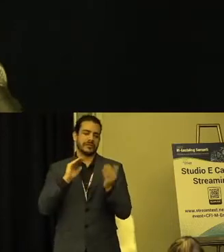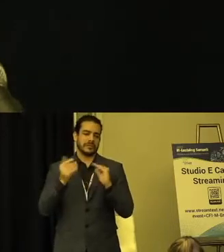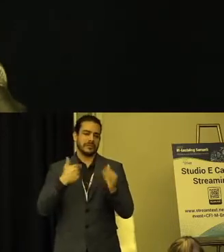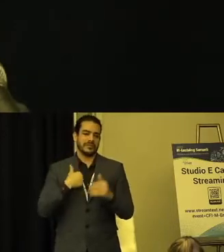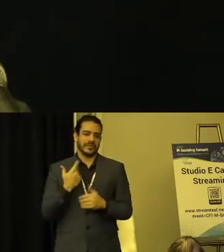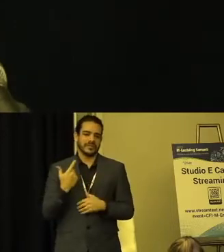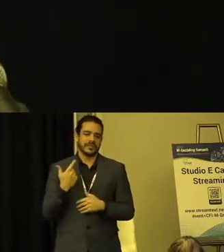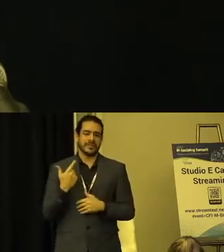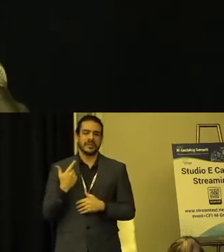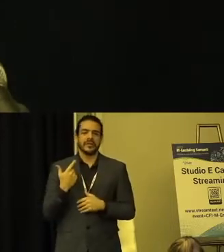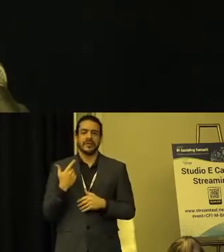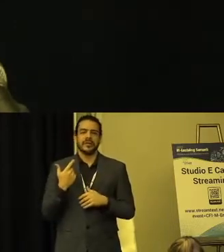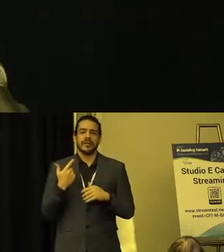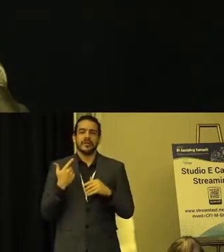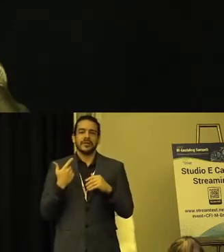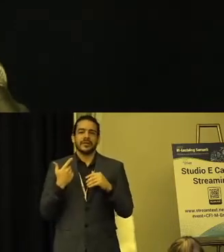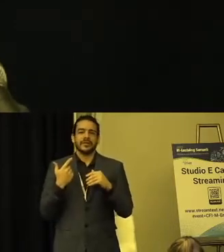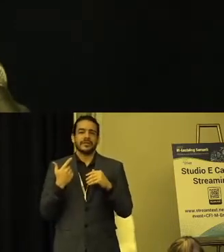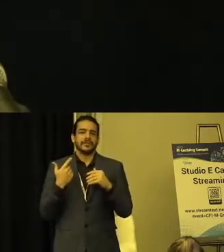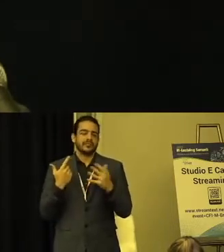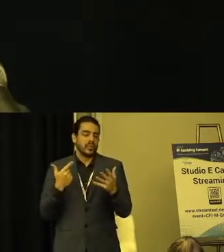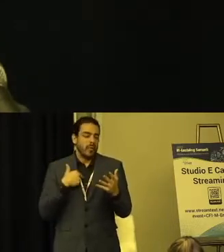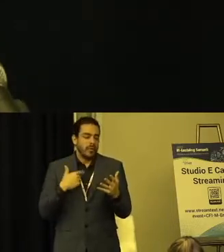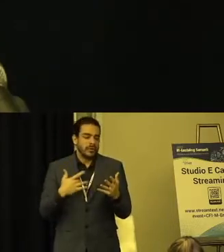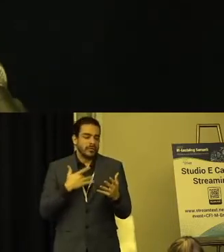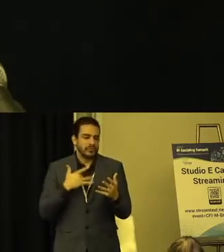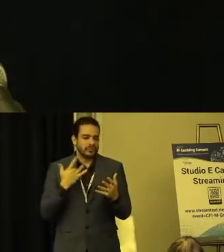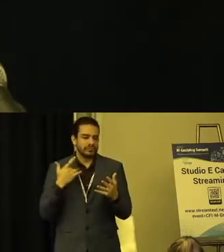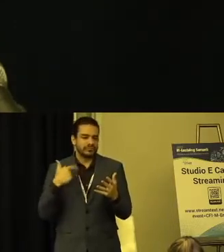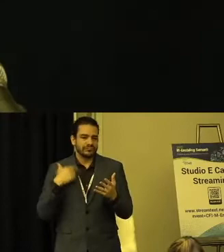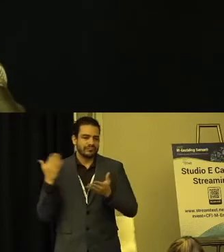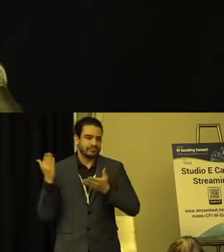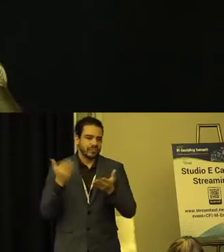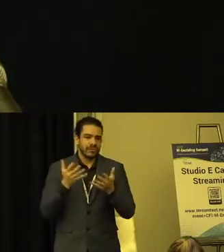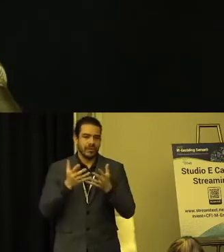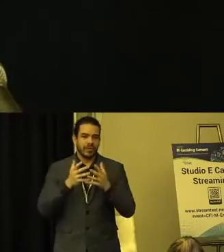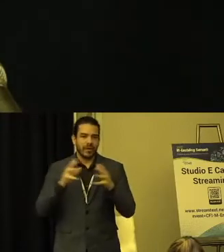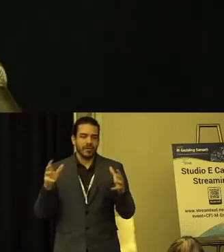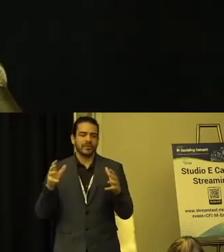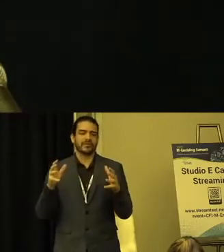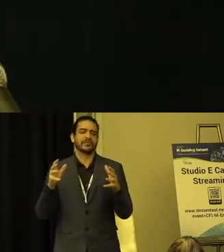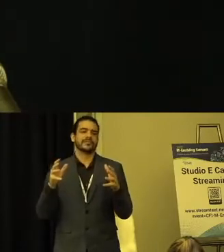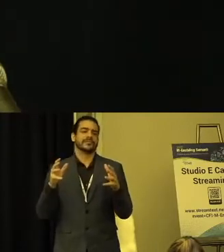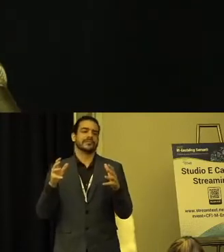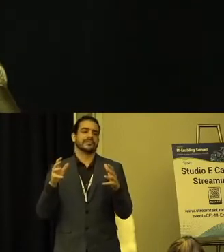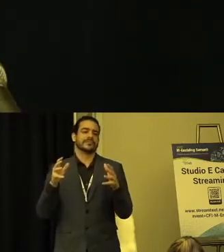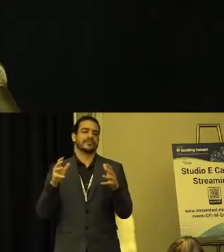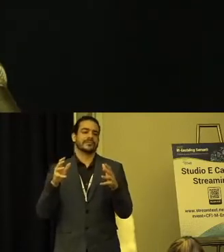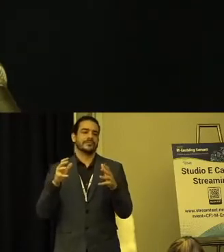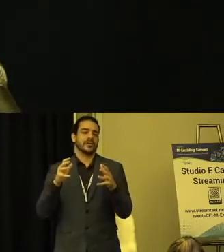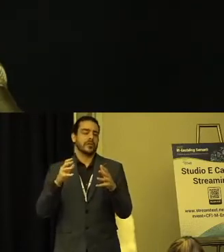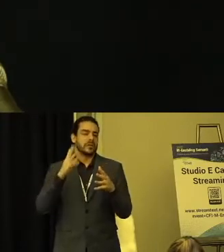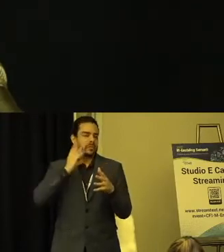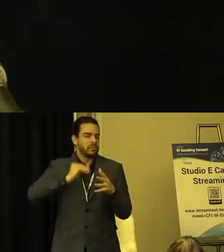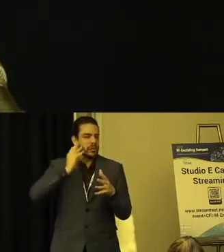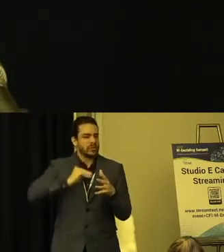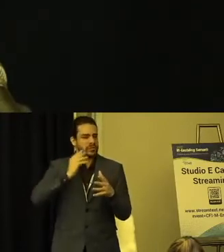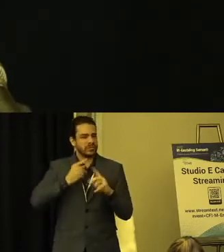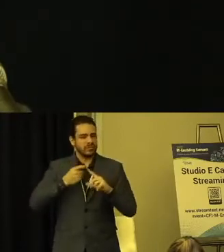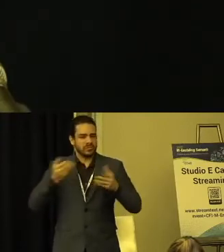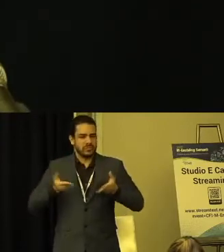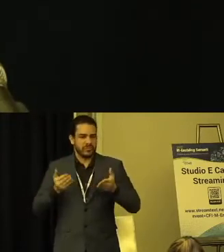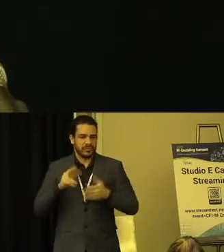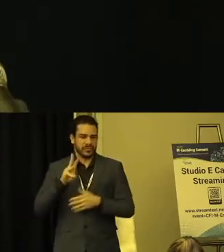role, but I feel that I'm bringing a lot of institutional memory, my long experience with W3C, and